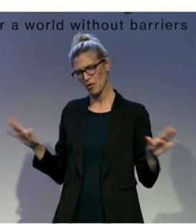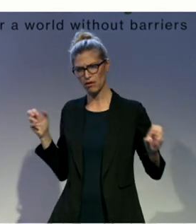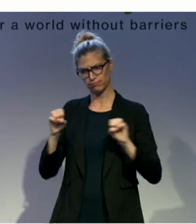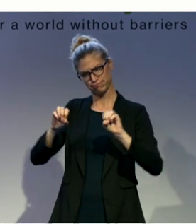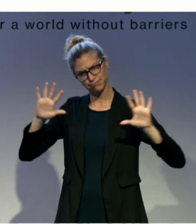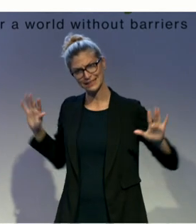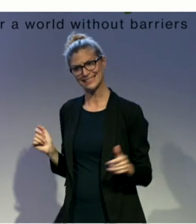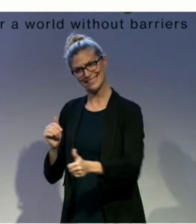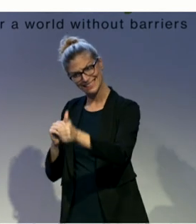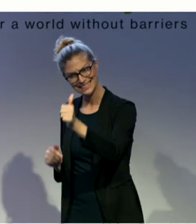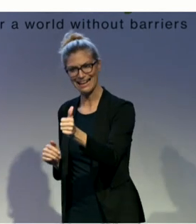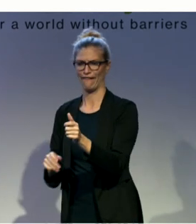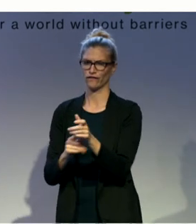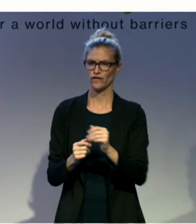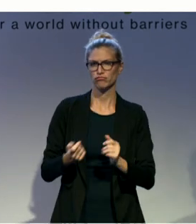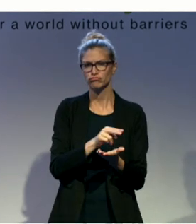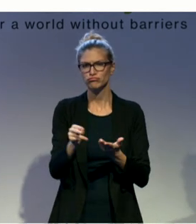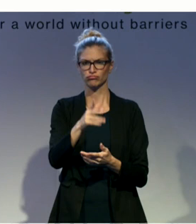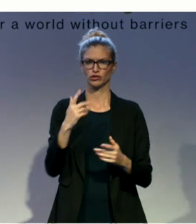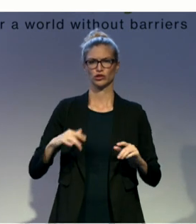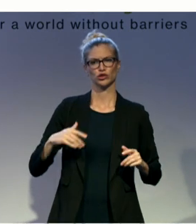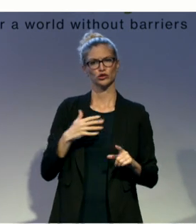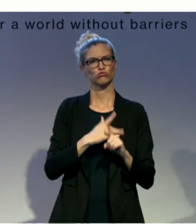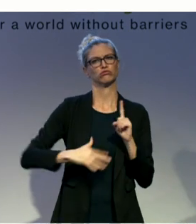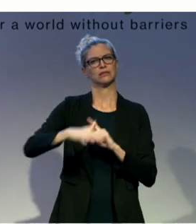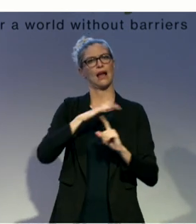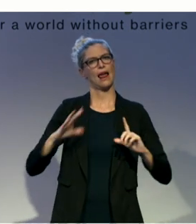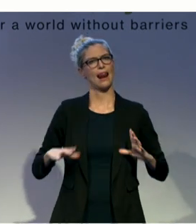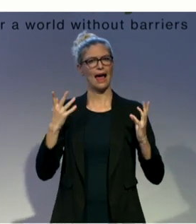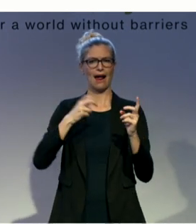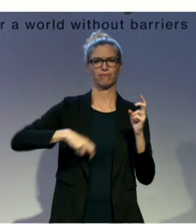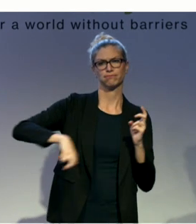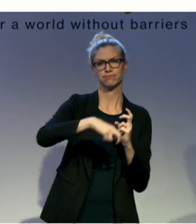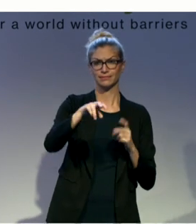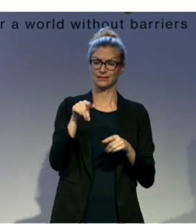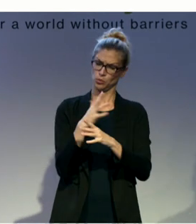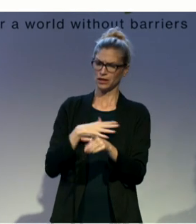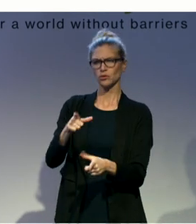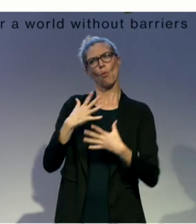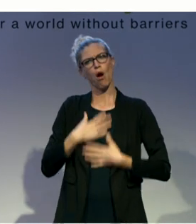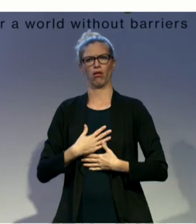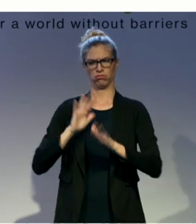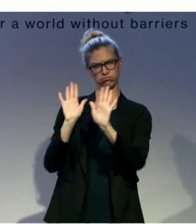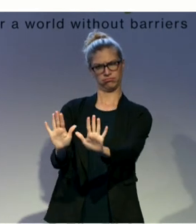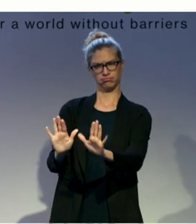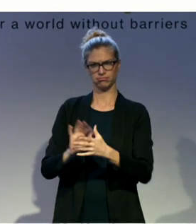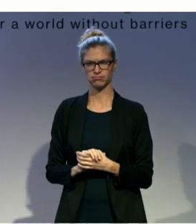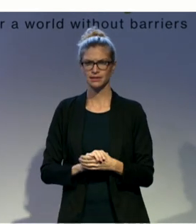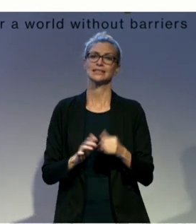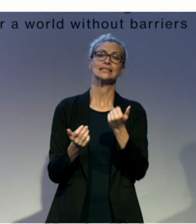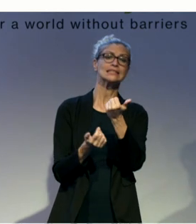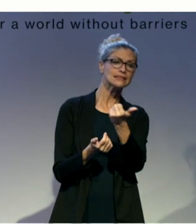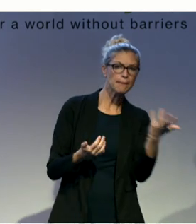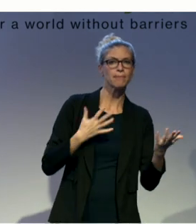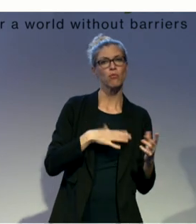We support them in everyday activities as much and as long as they need. Some of our users need all-day support and more